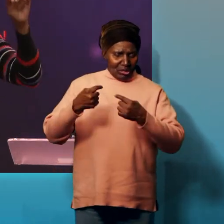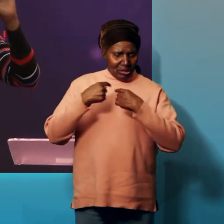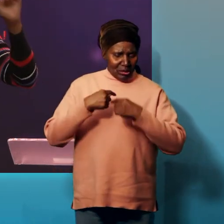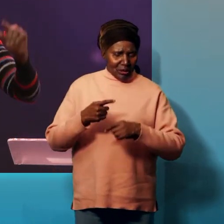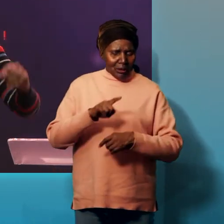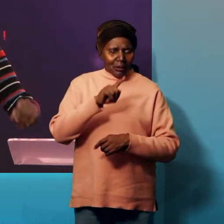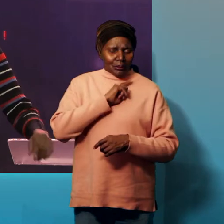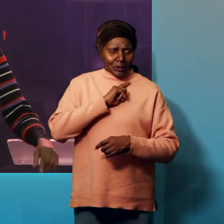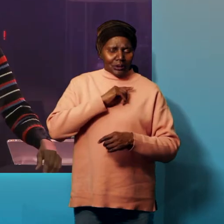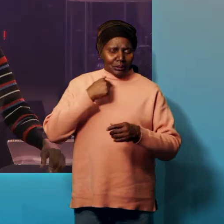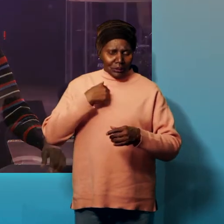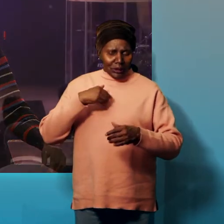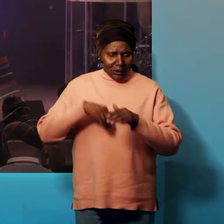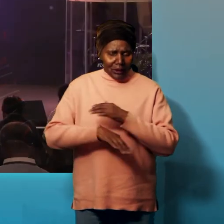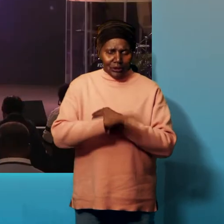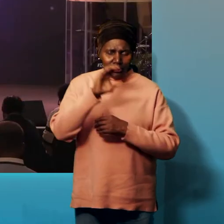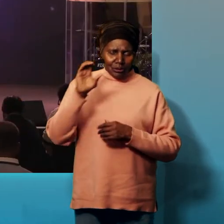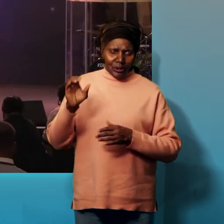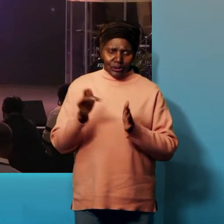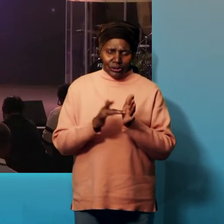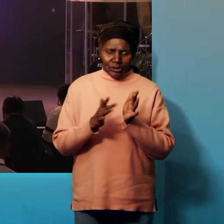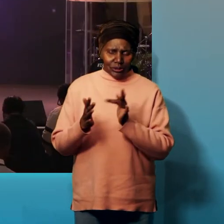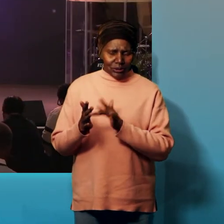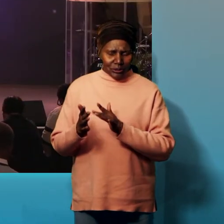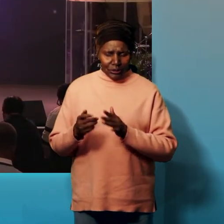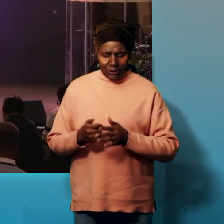because I am in Christ Jesus.